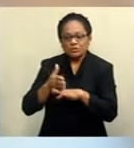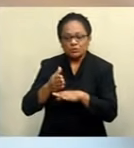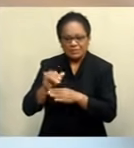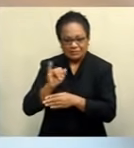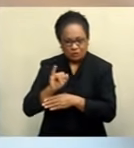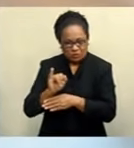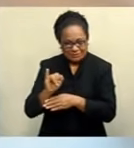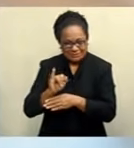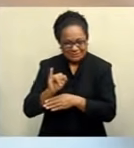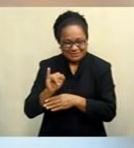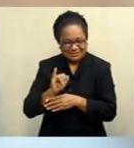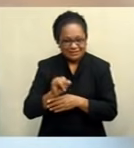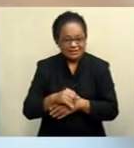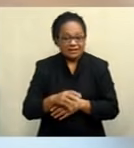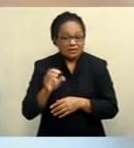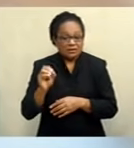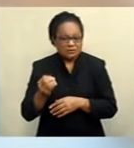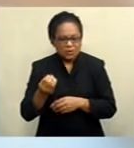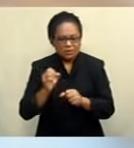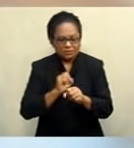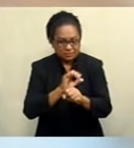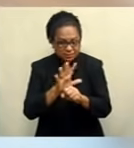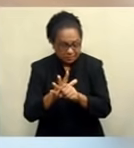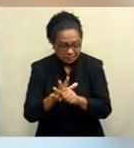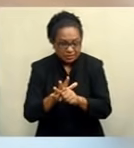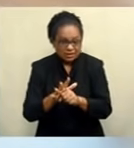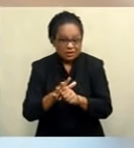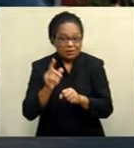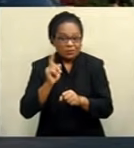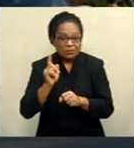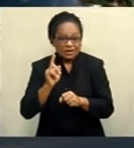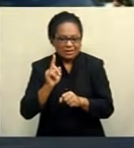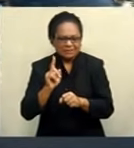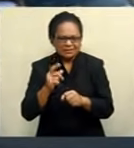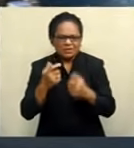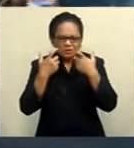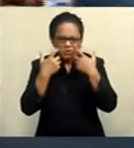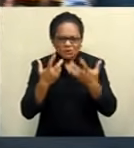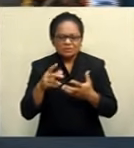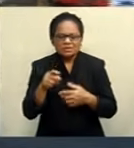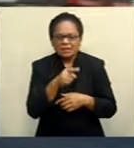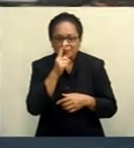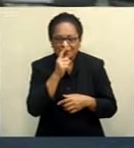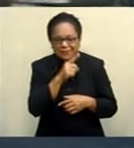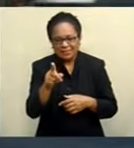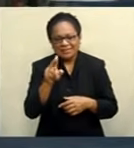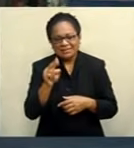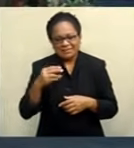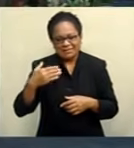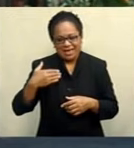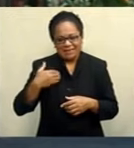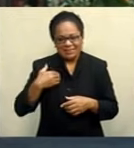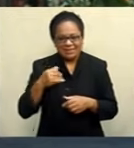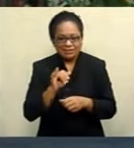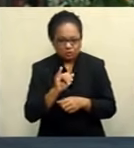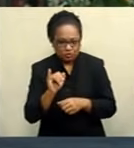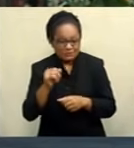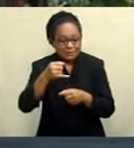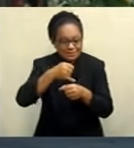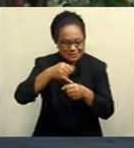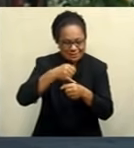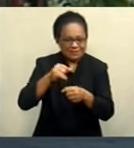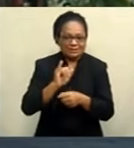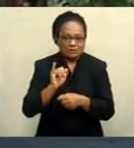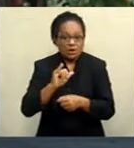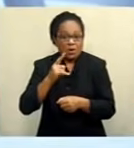has heightened both the awareness and the need for medical insurance. He highlights medical insurance is critical as it mitigates the cost